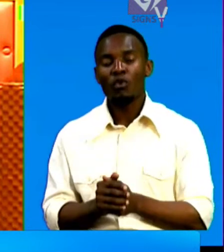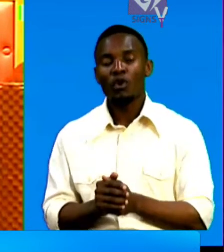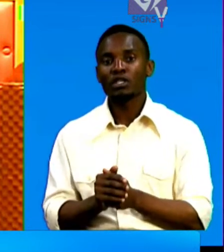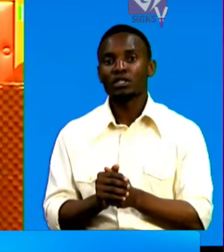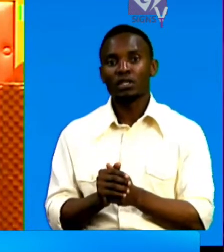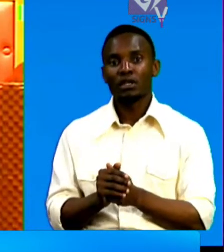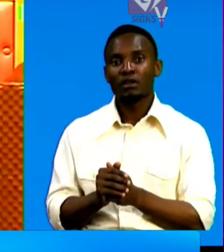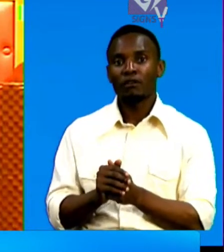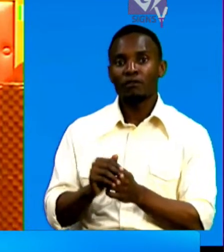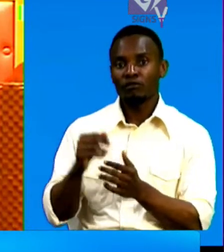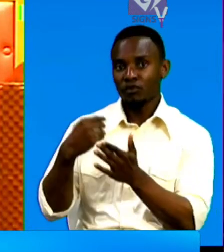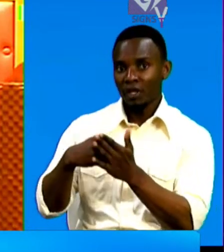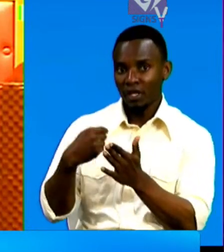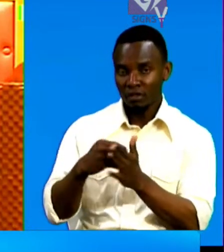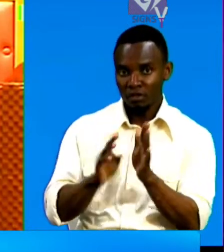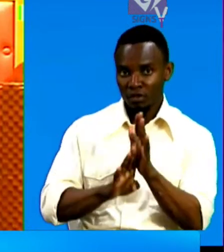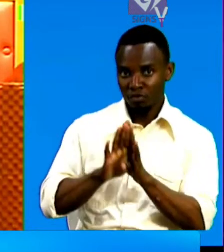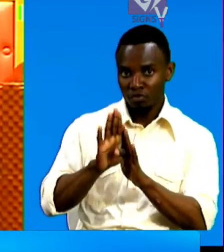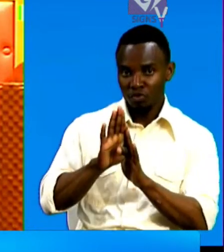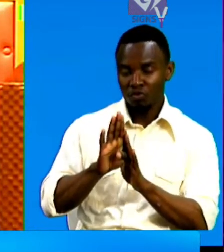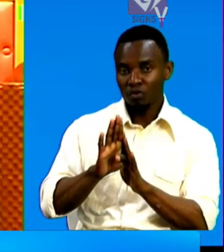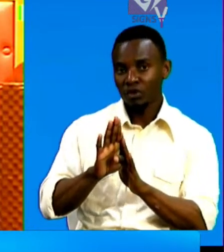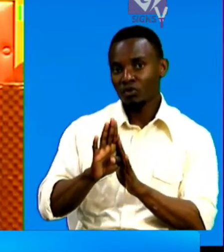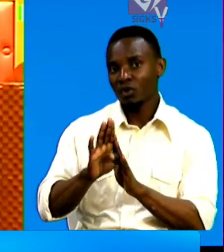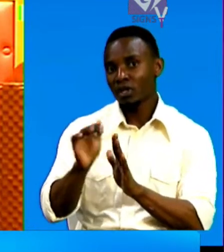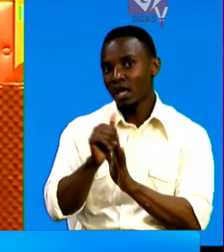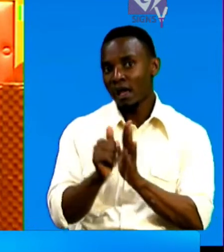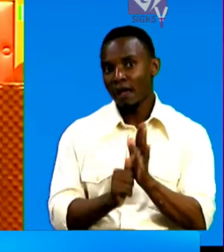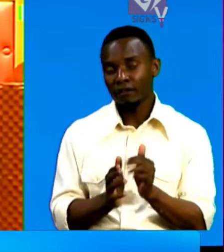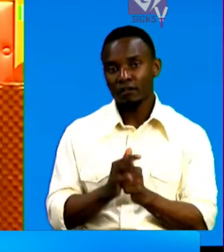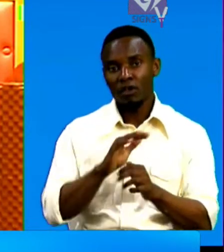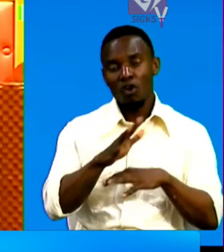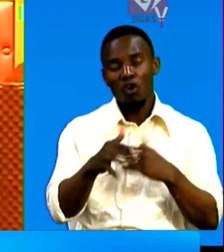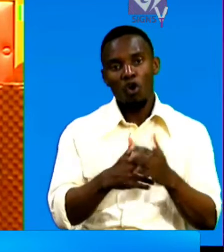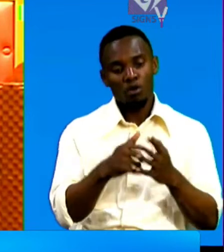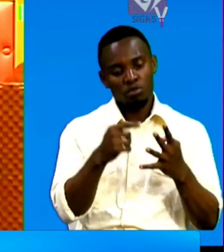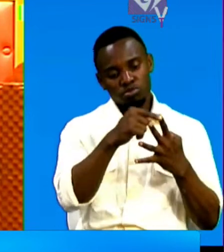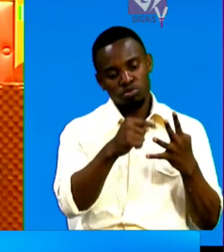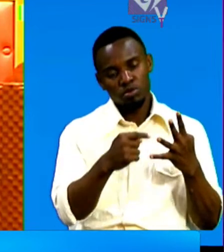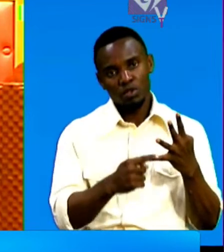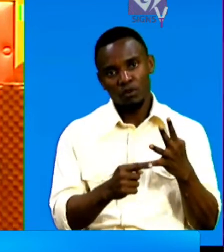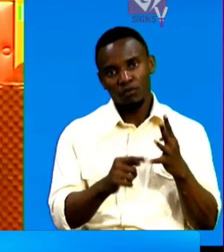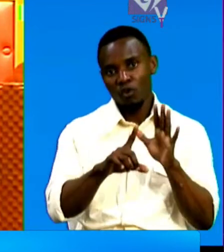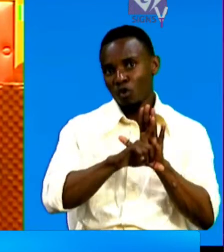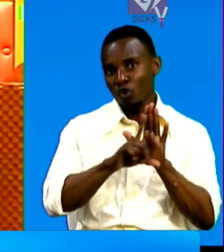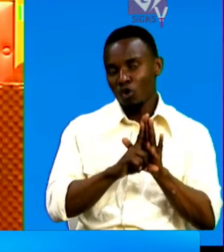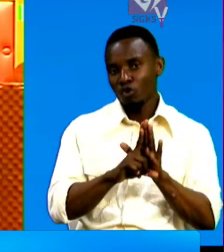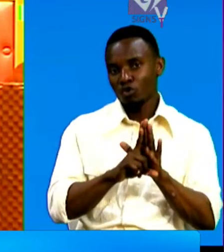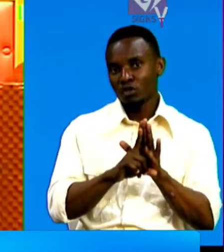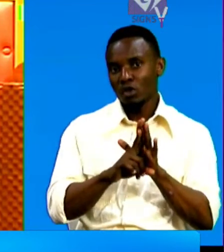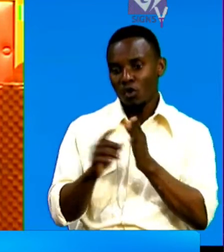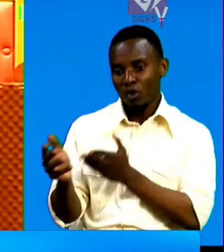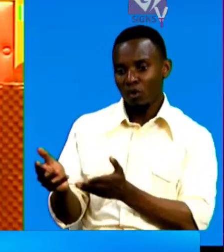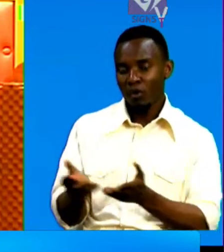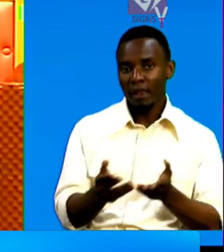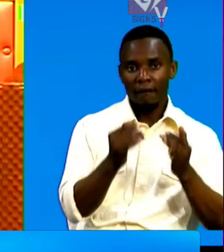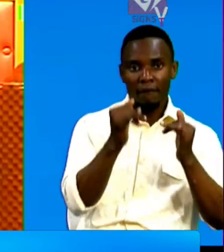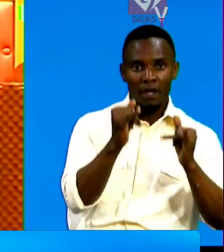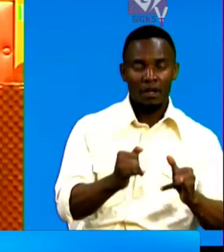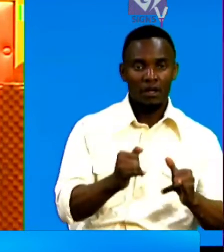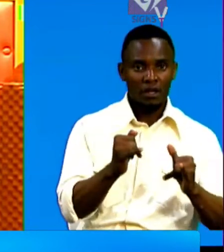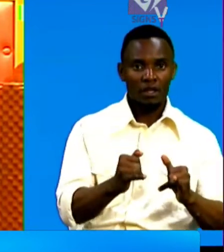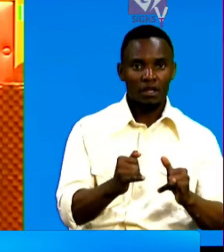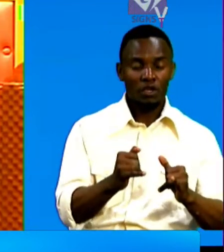laws, honorable members, will usher in and guarantee a new era in the provision of